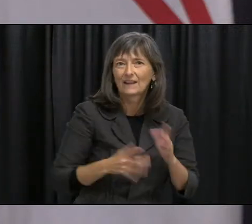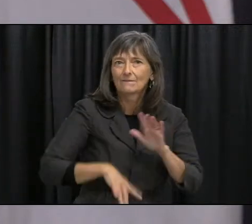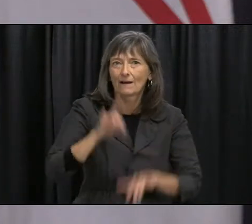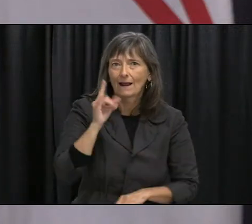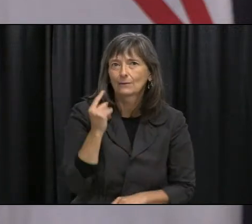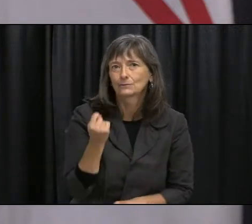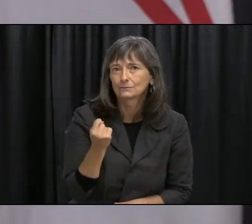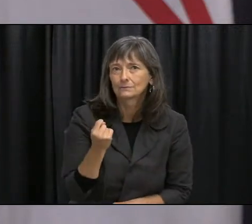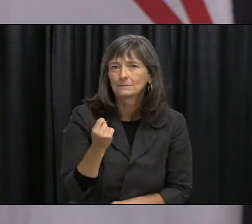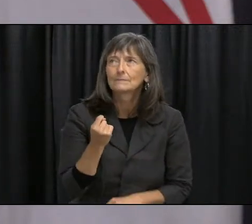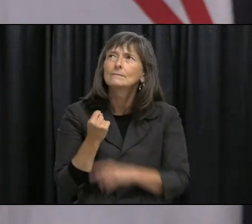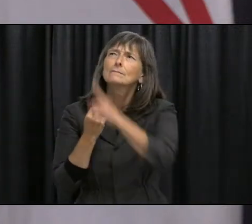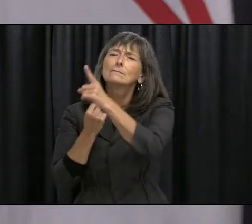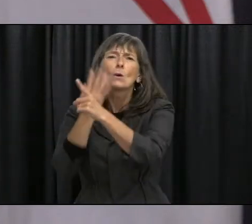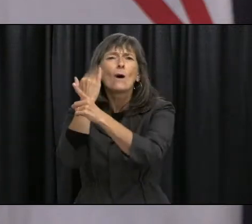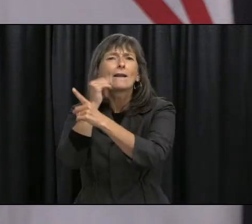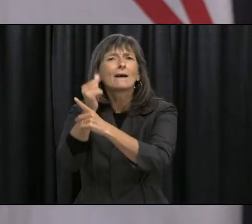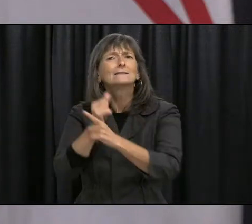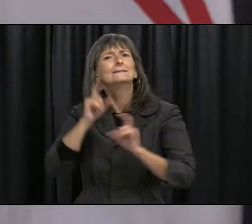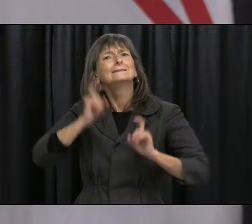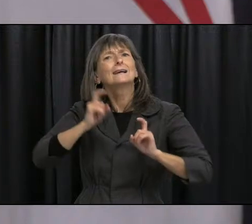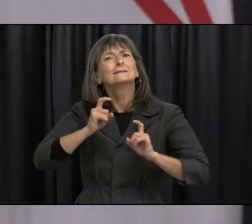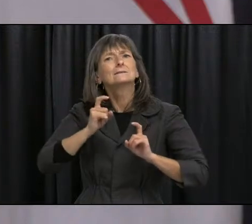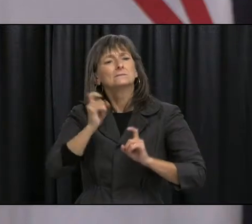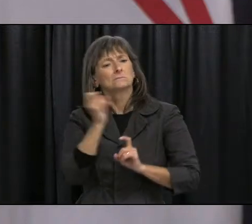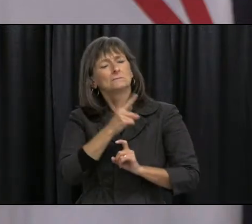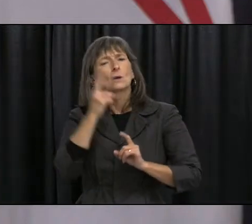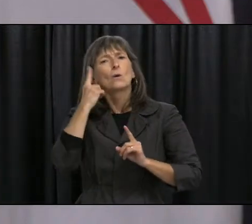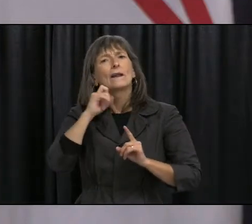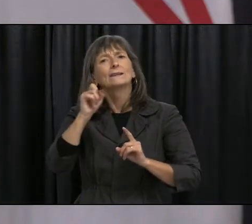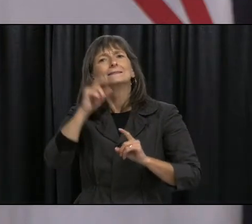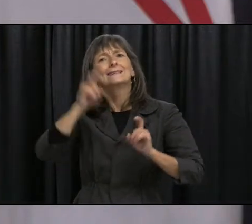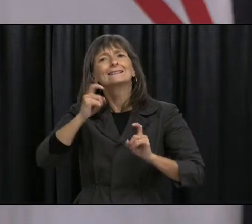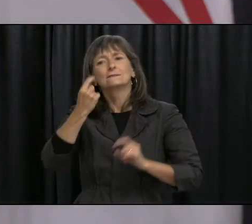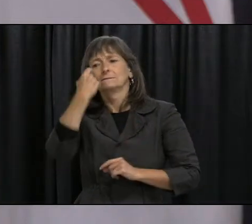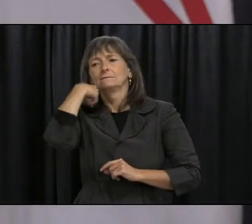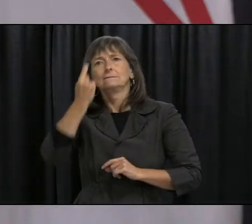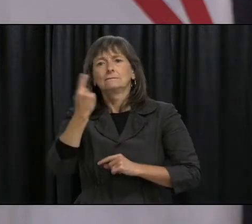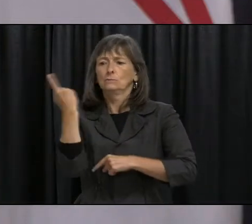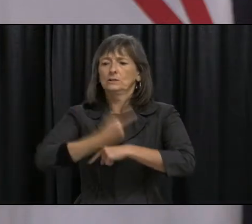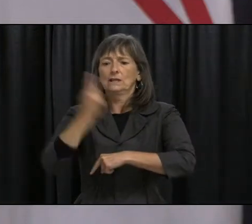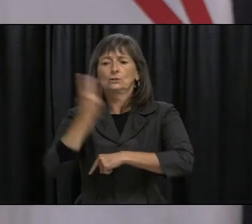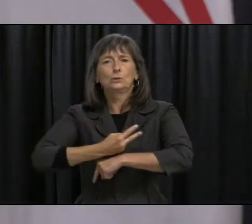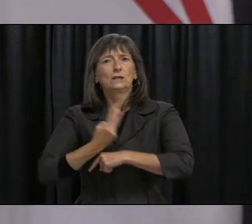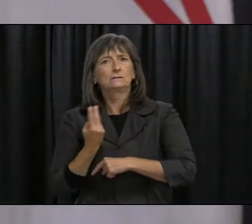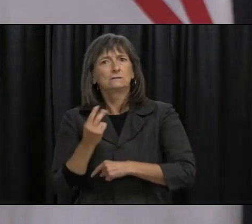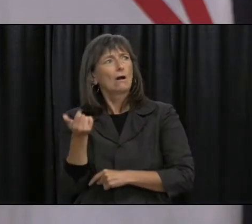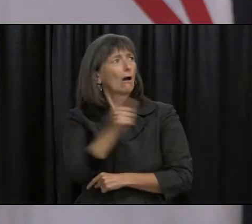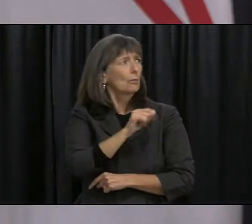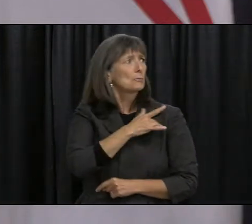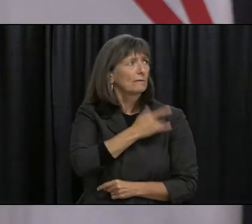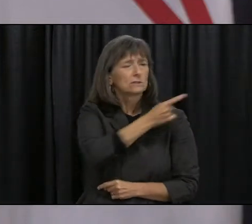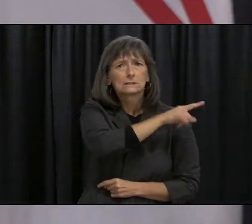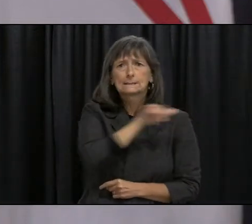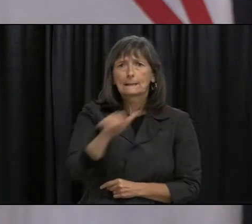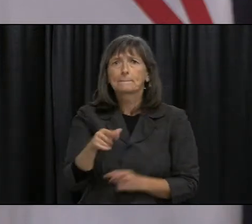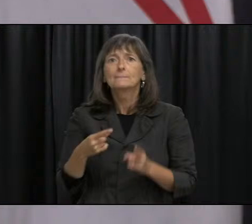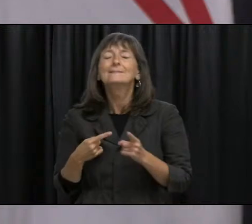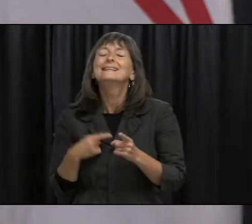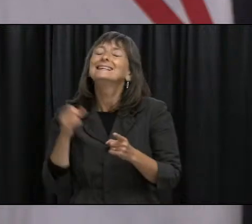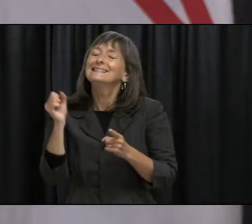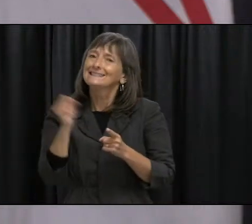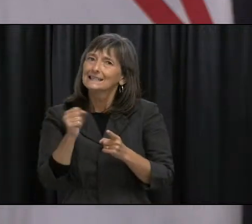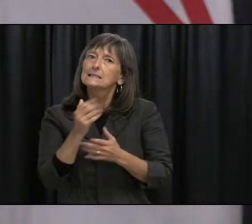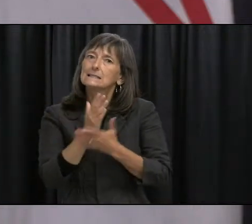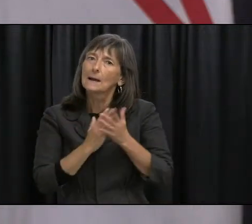as soon as they get back, day 1, day 2, something like that? I think other provinces do that. So some are, but the provinces that are